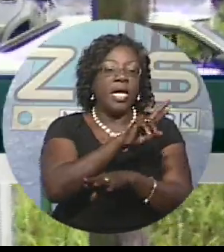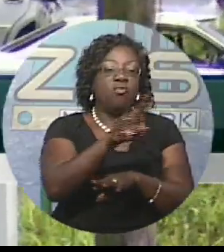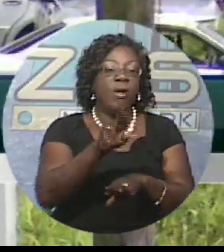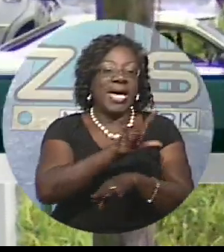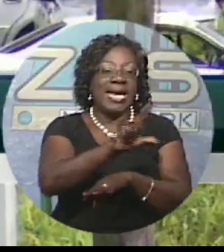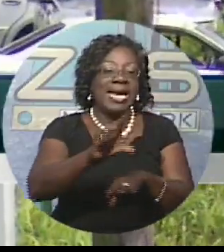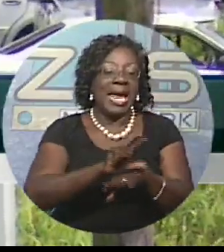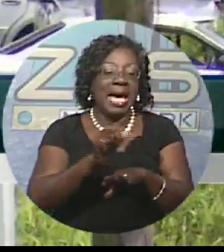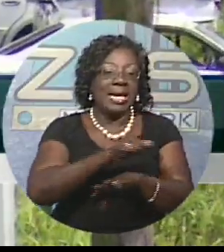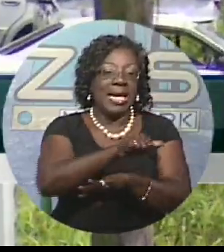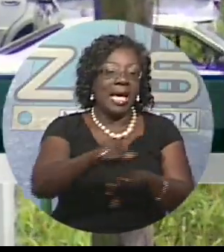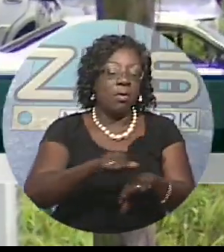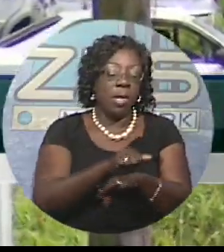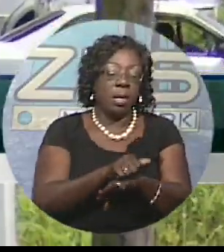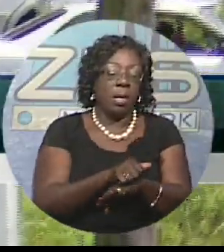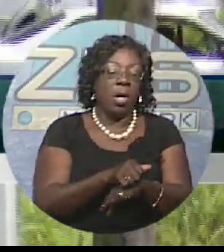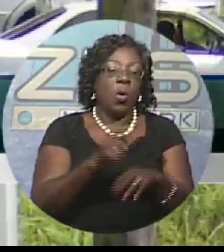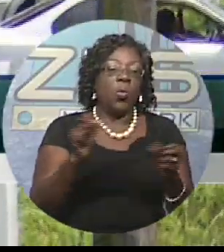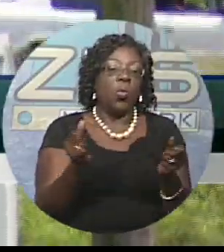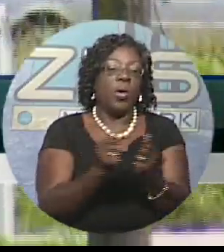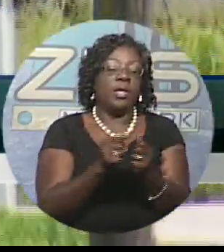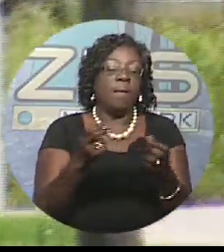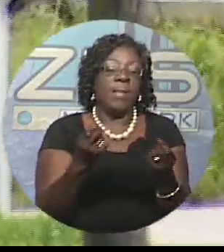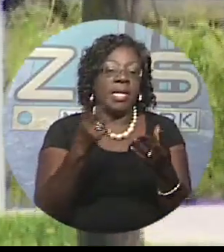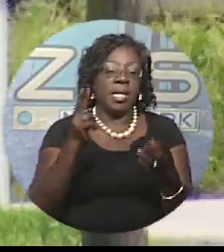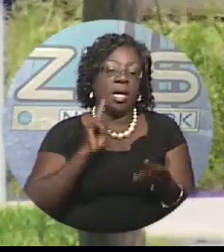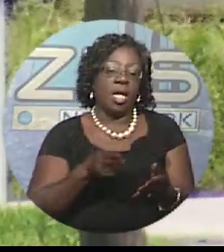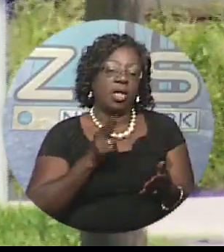area with multiple gunshot wounds to the body.